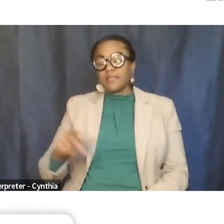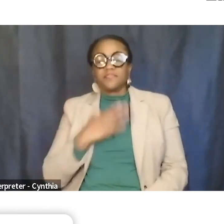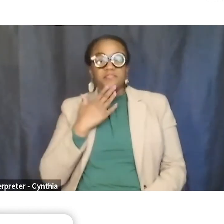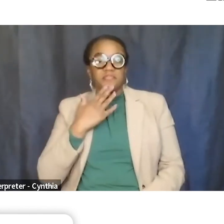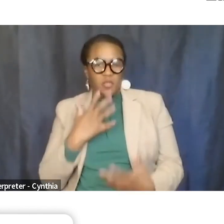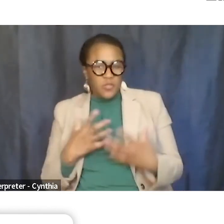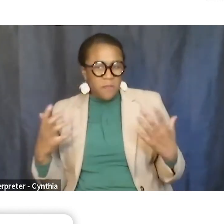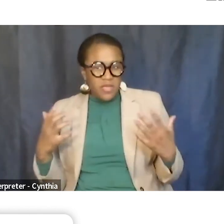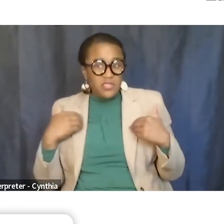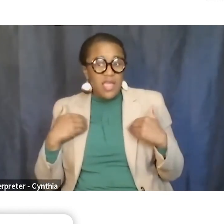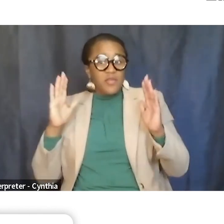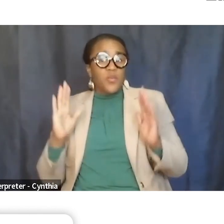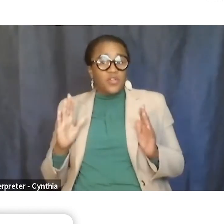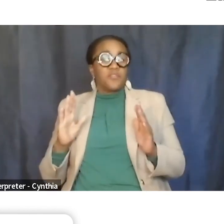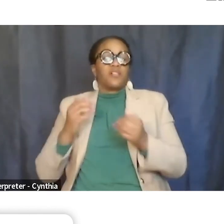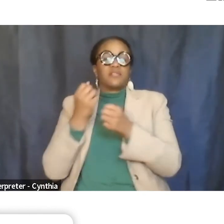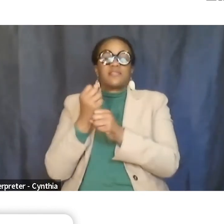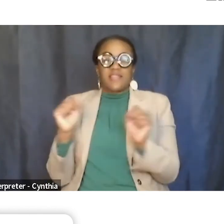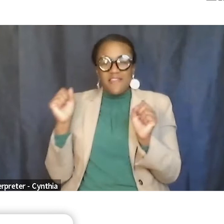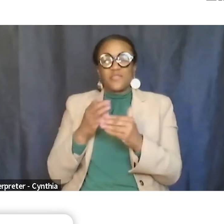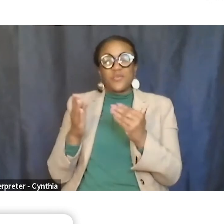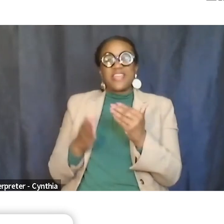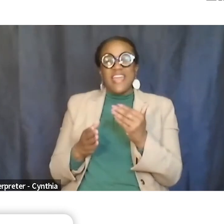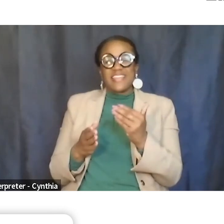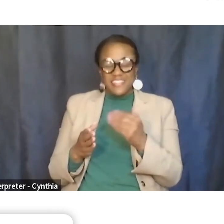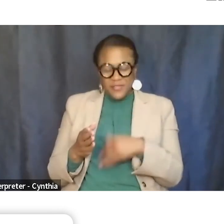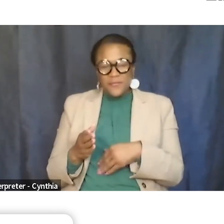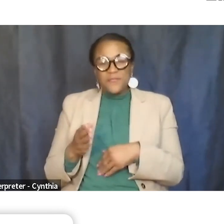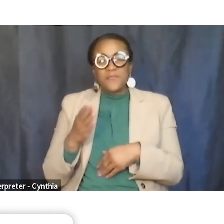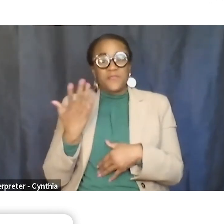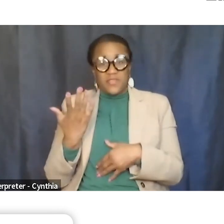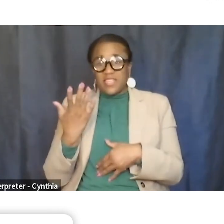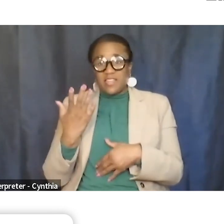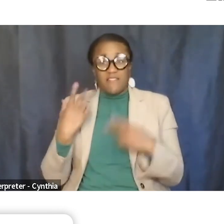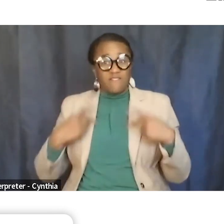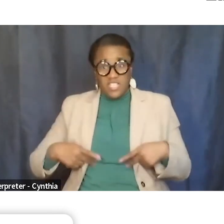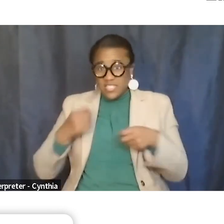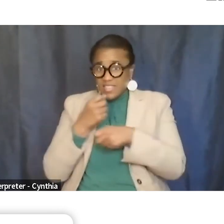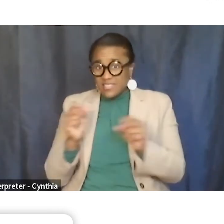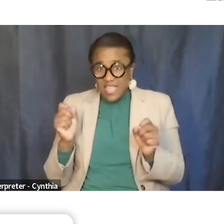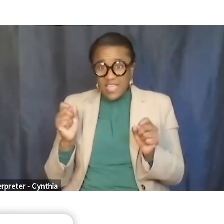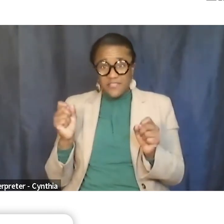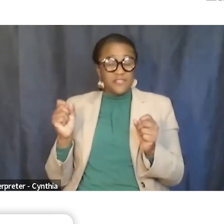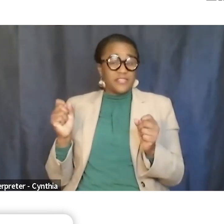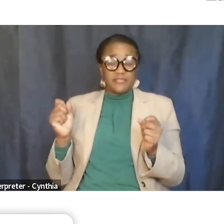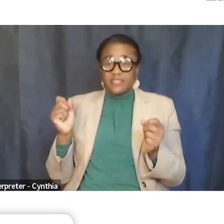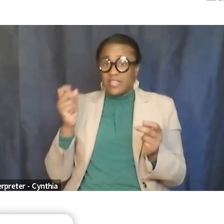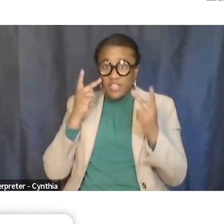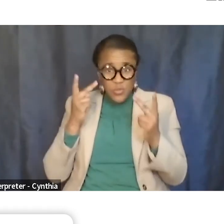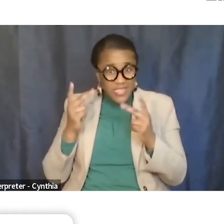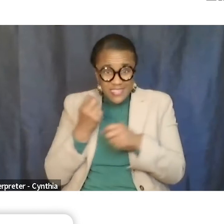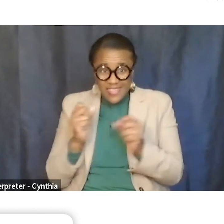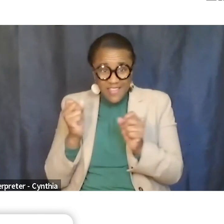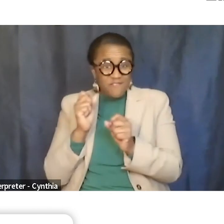hope everyone has a very safe weekend, physically safe, digitally safe, all of the